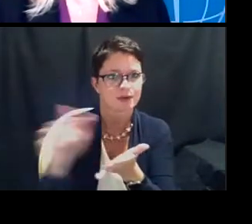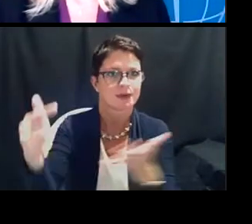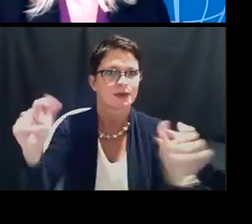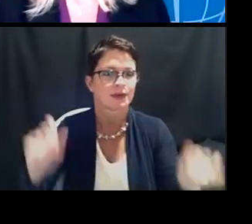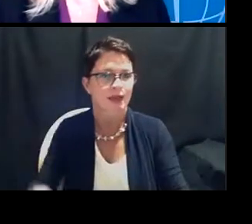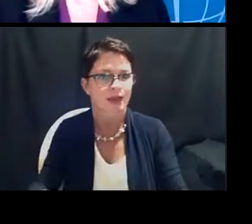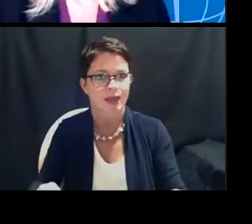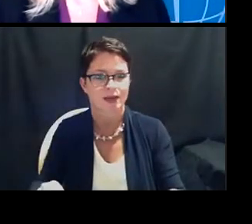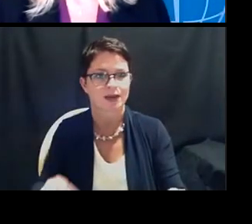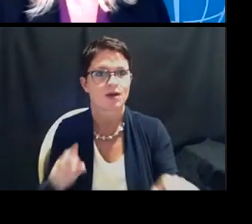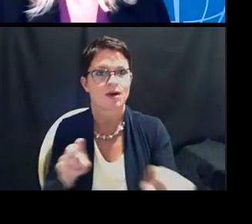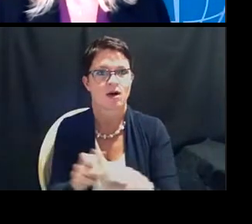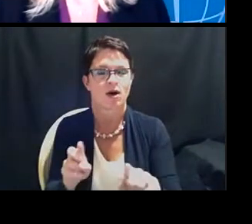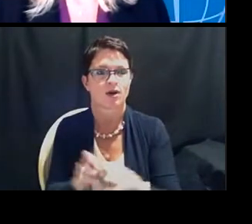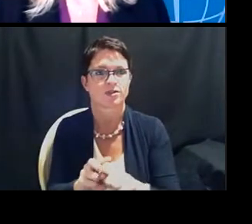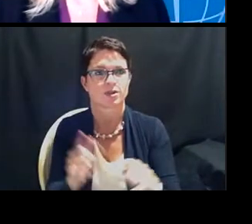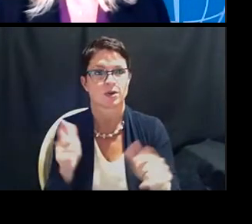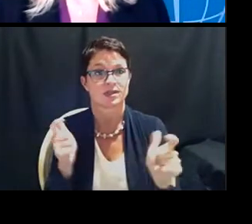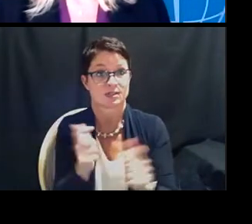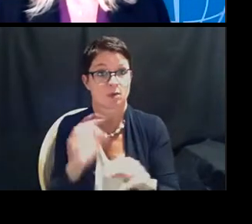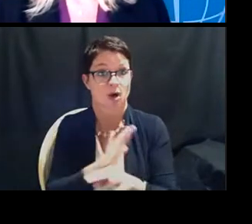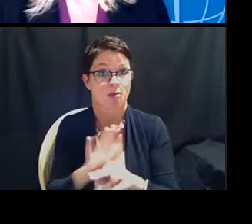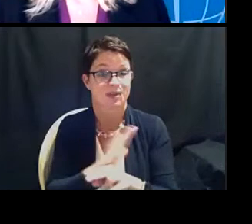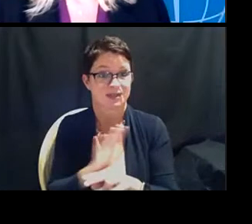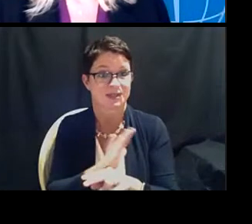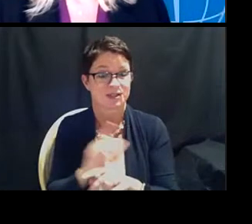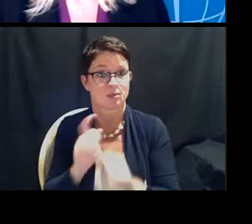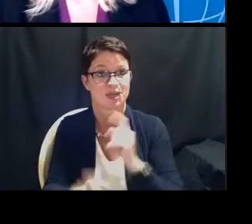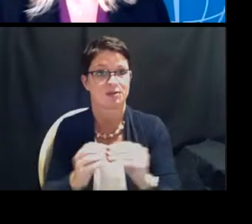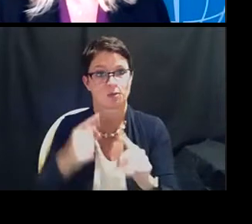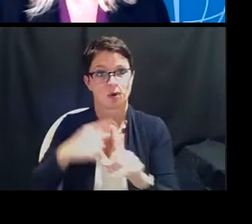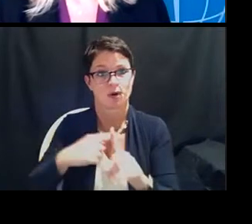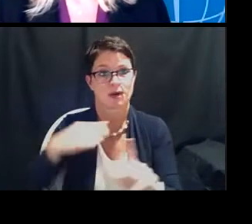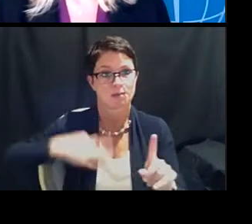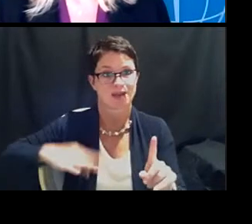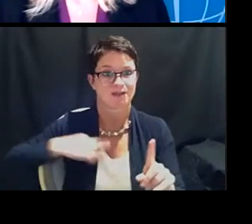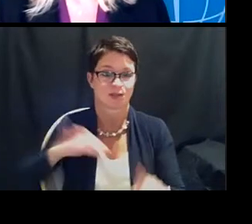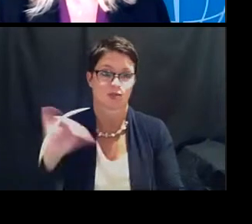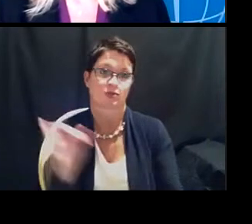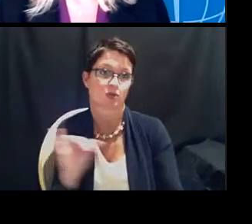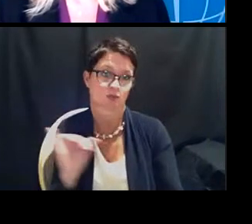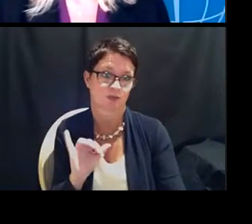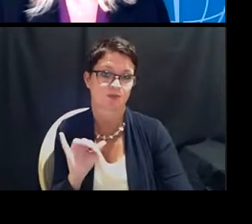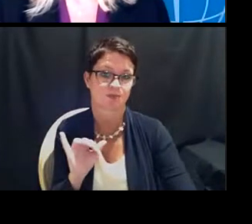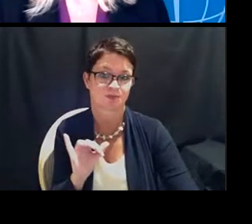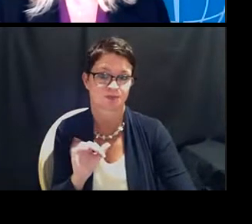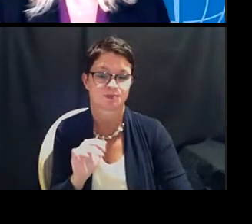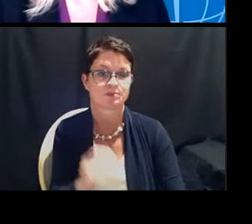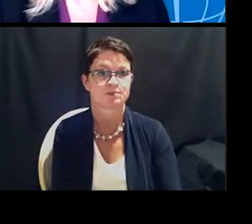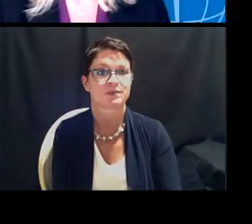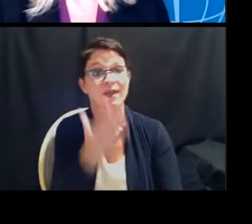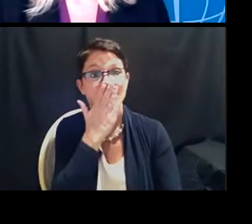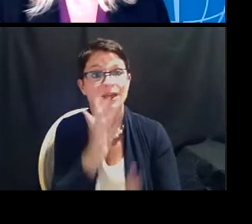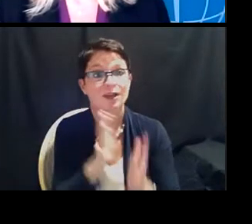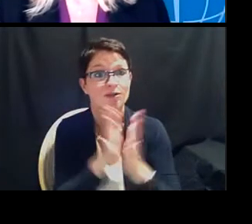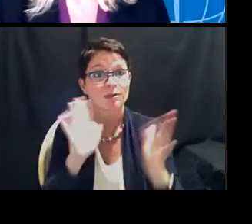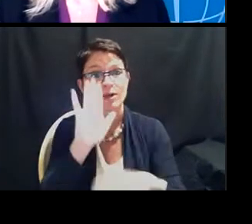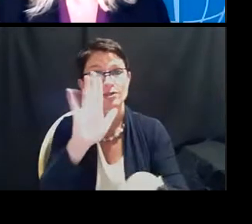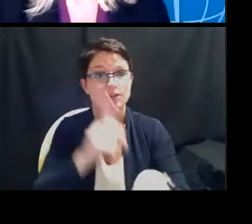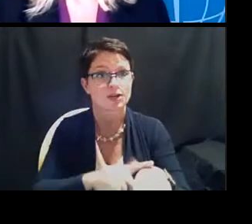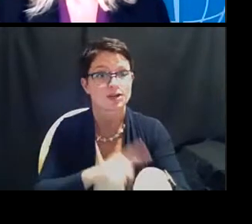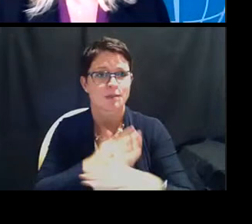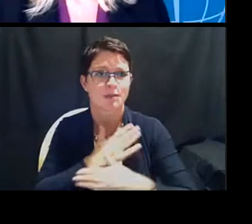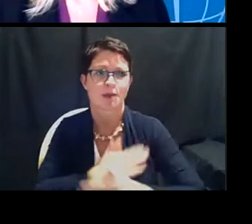that we will also get small businesses to receive more benefits of that nature. Thank you very much for your time,